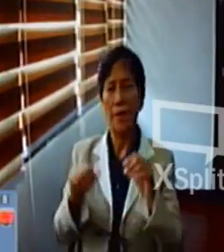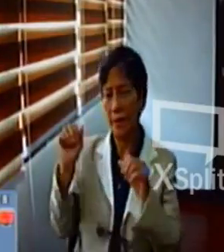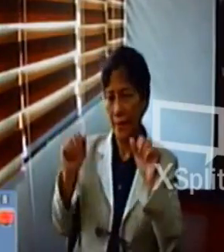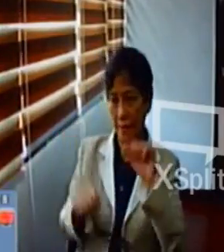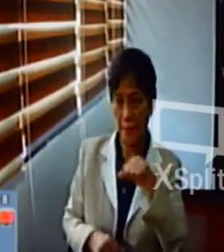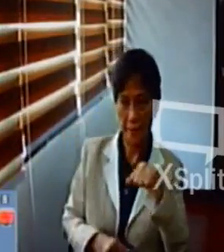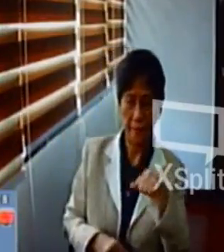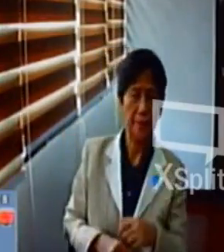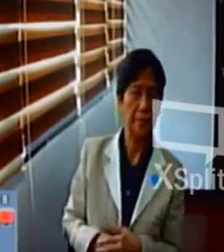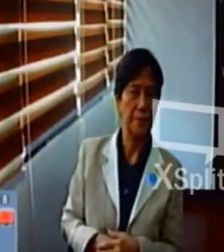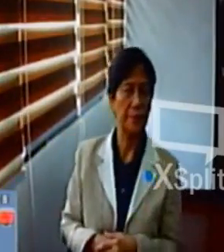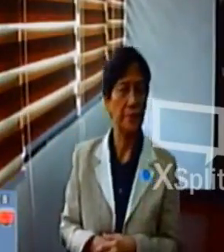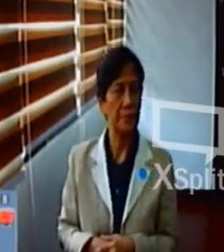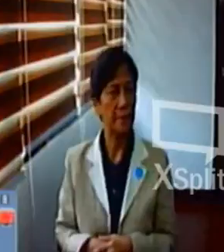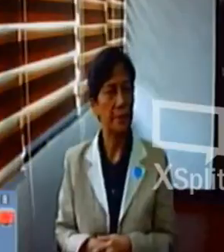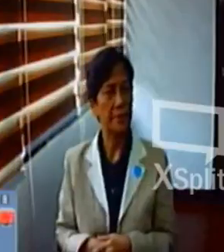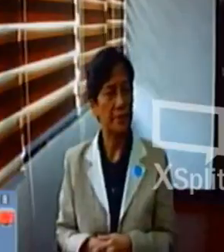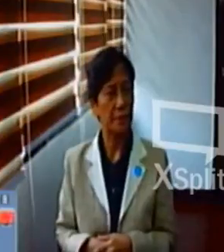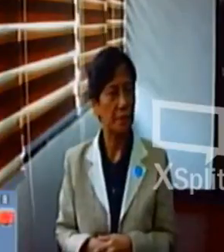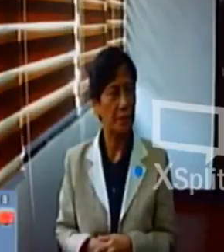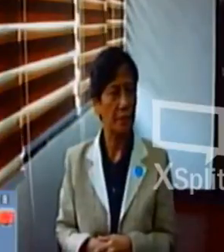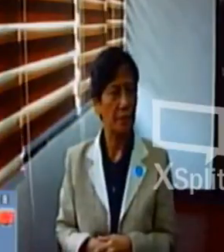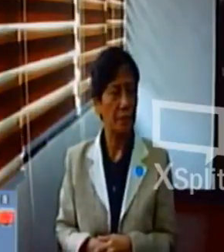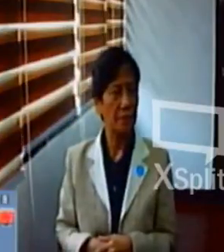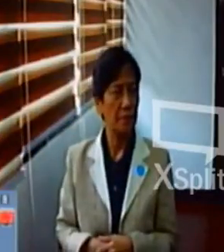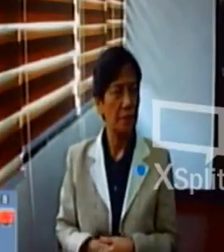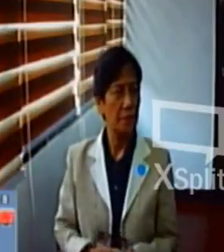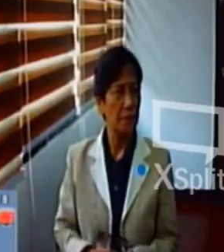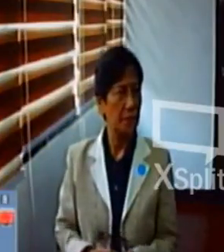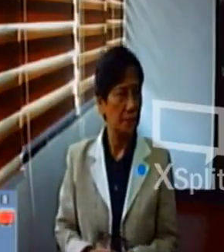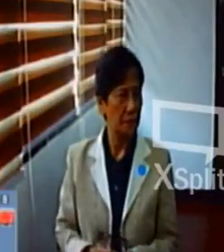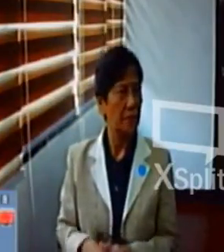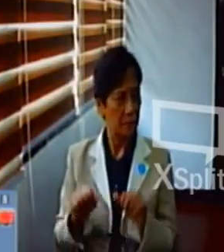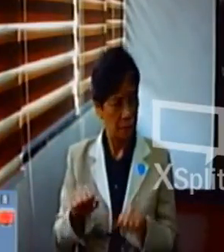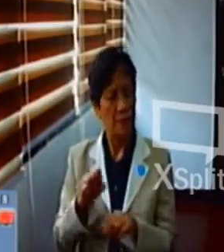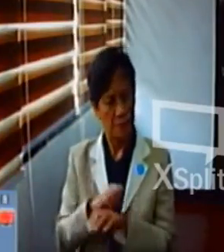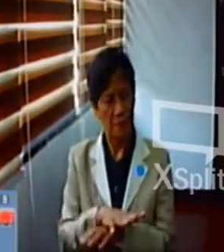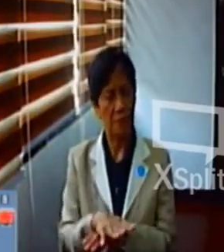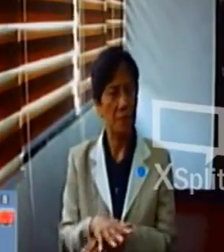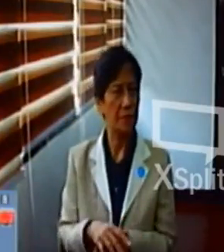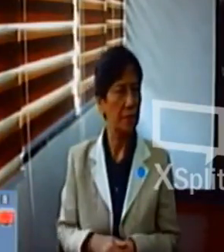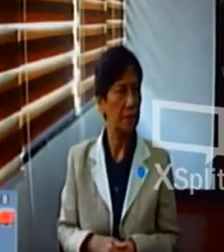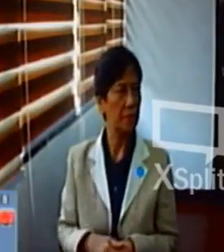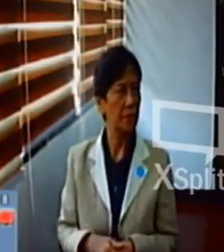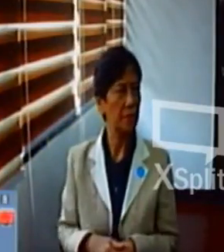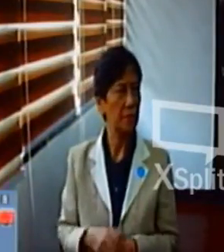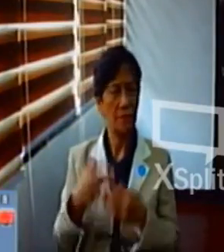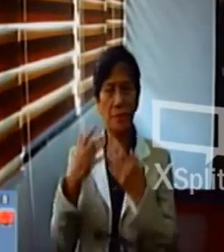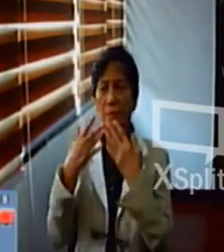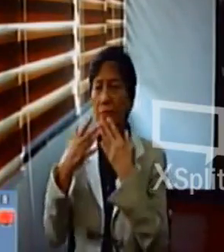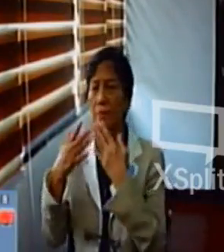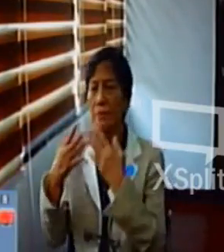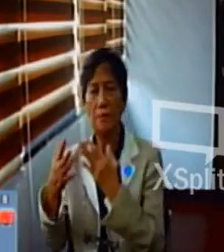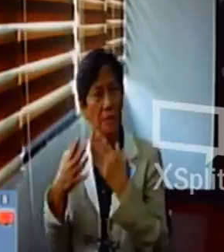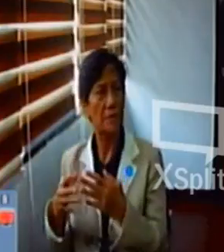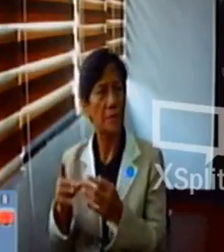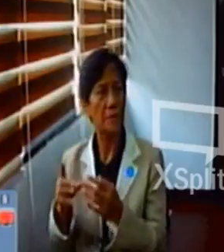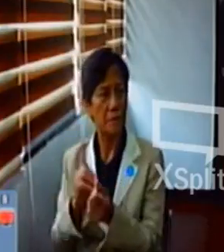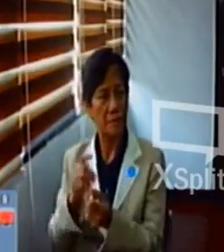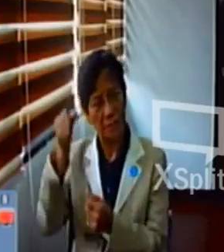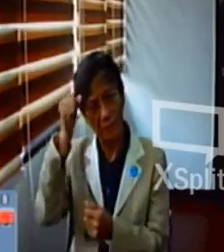can potentially add to those problems. Thank you, Dr. Seth. That is all for